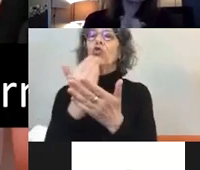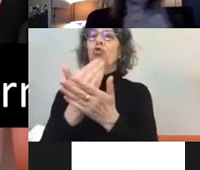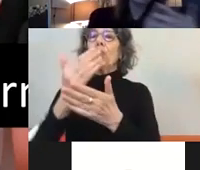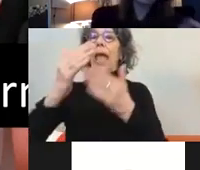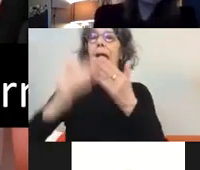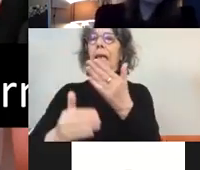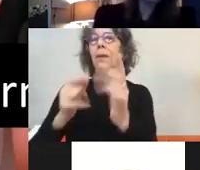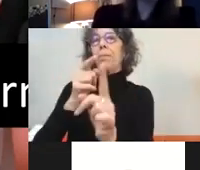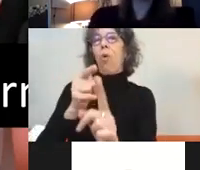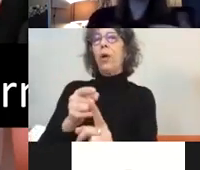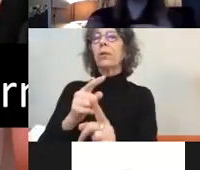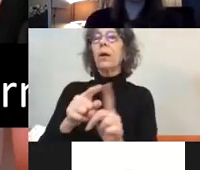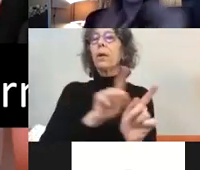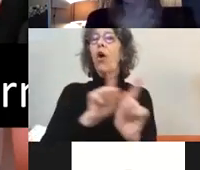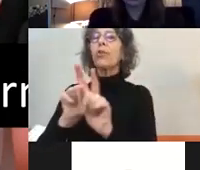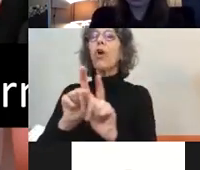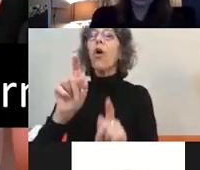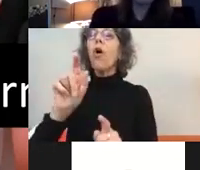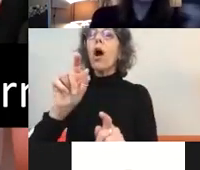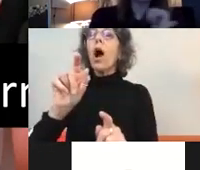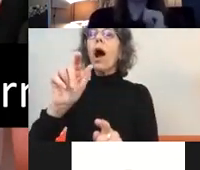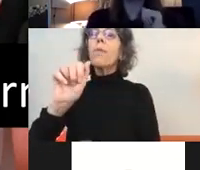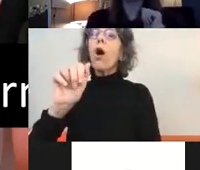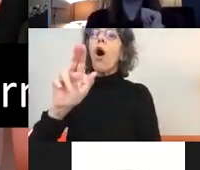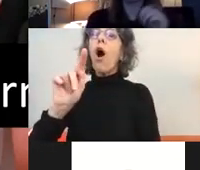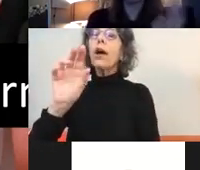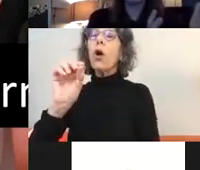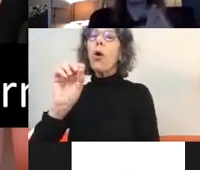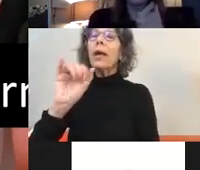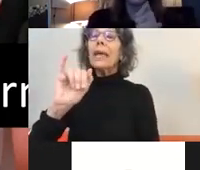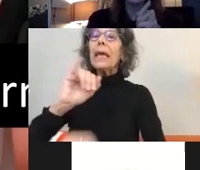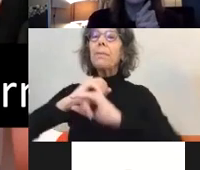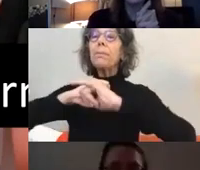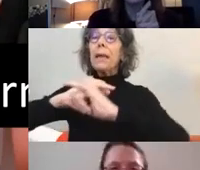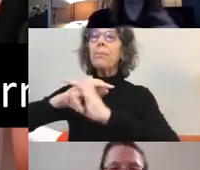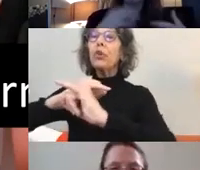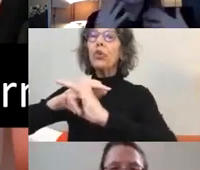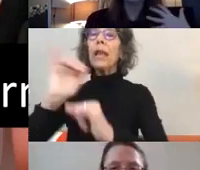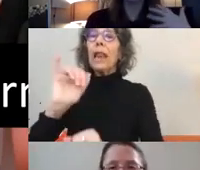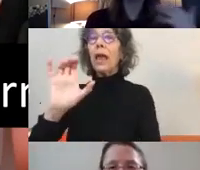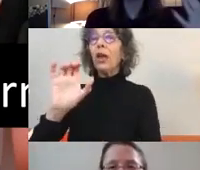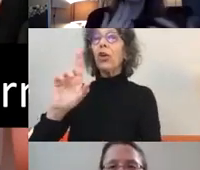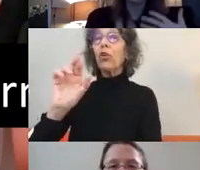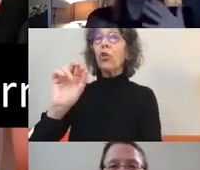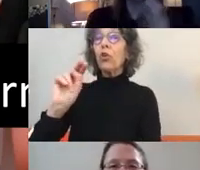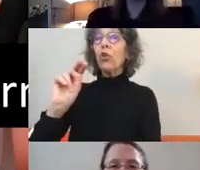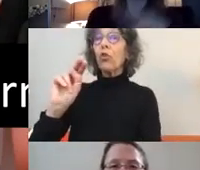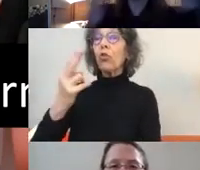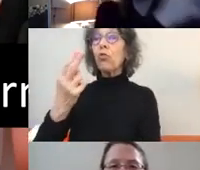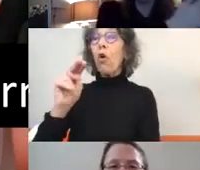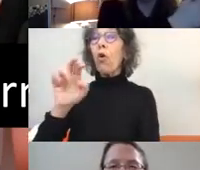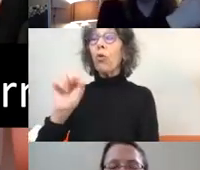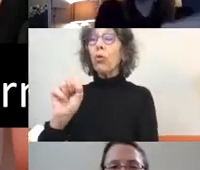diseases like Crohn's and IBD related diseases are very interesting. Also, there is